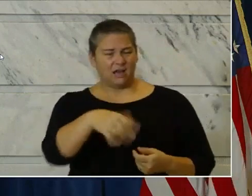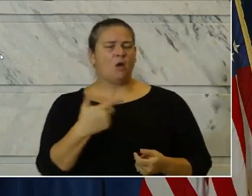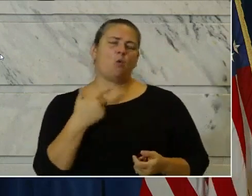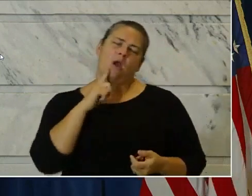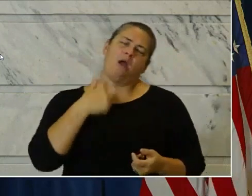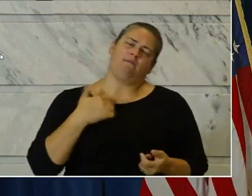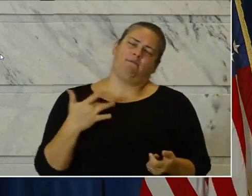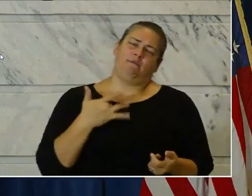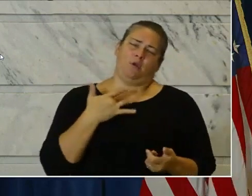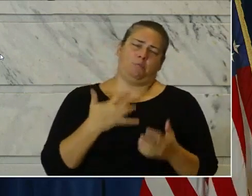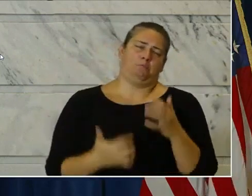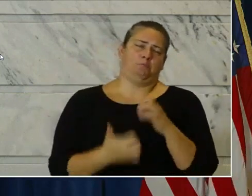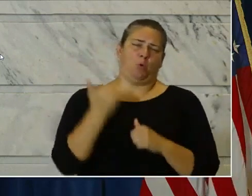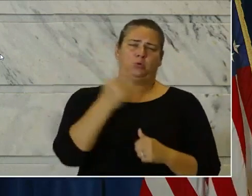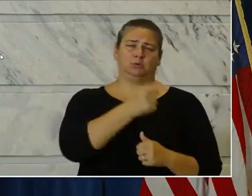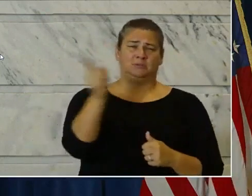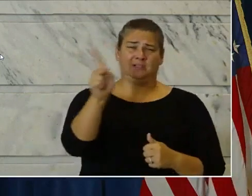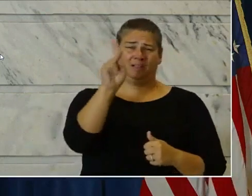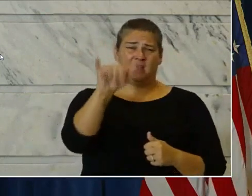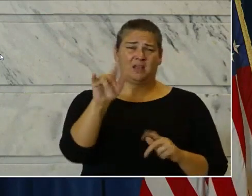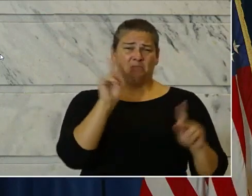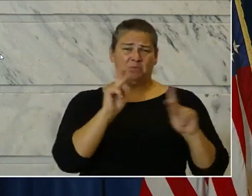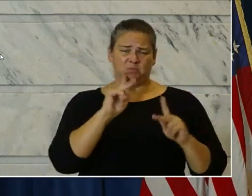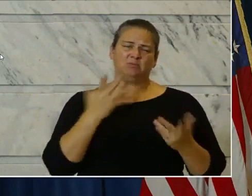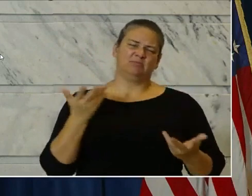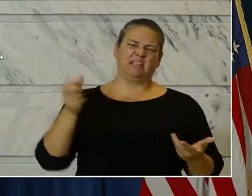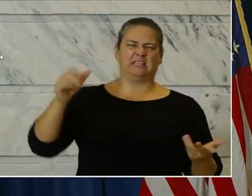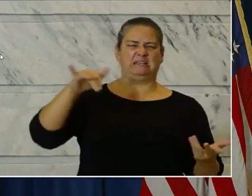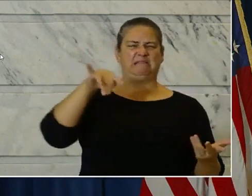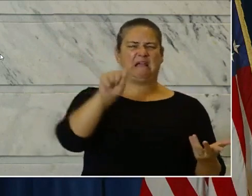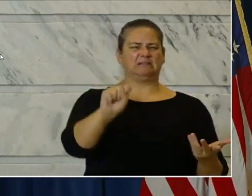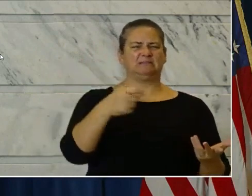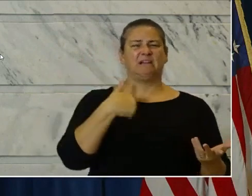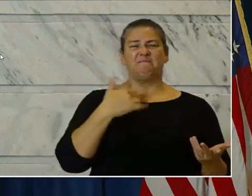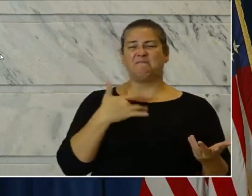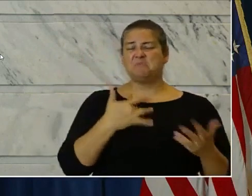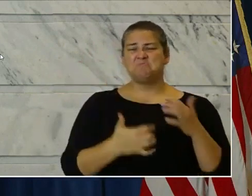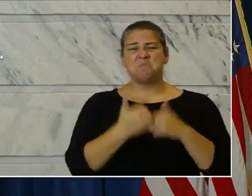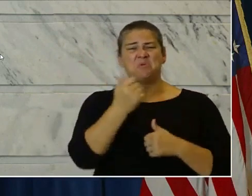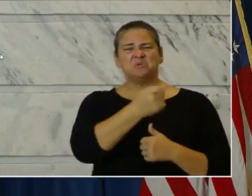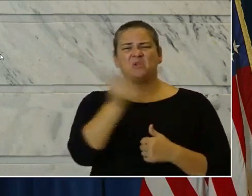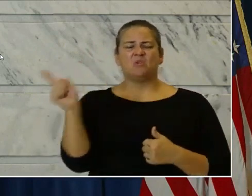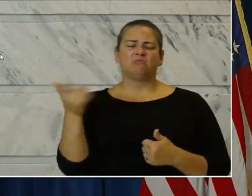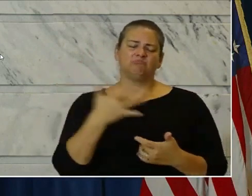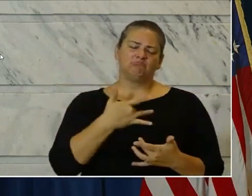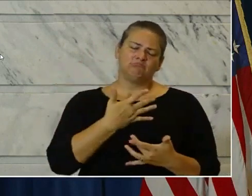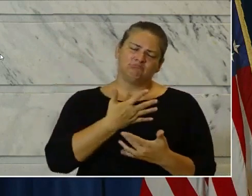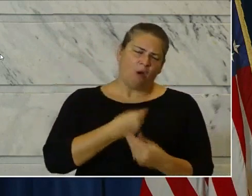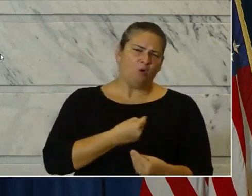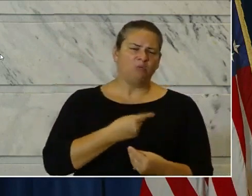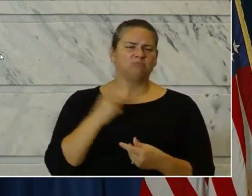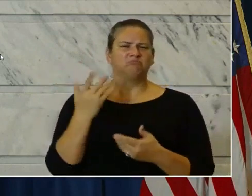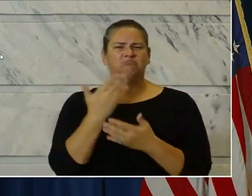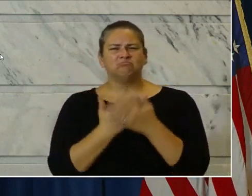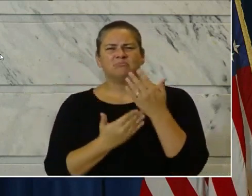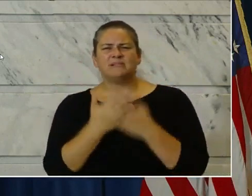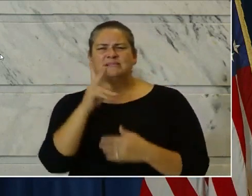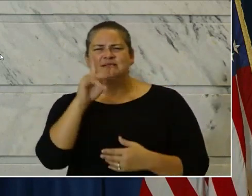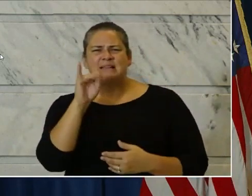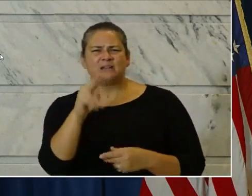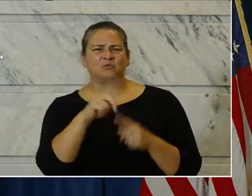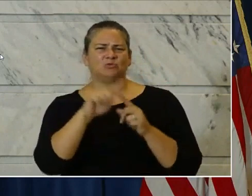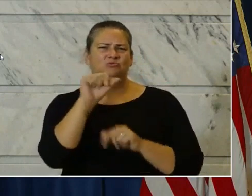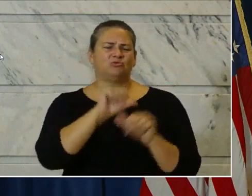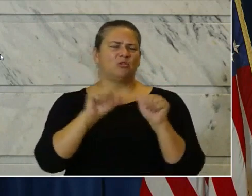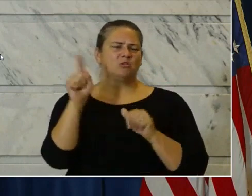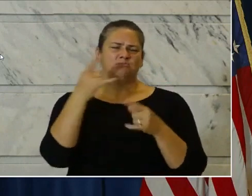because I think the vast majority of Kentuckians have done a great job. You've shown compassion and kindness, and I couldn't be prouder of you. This